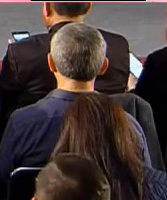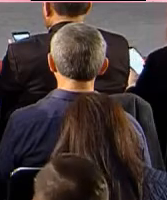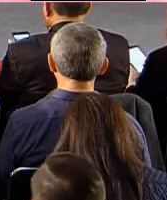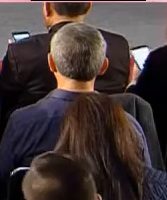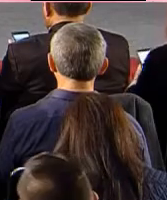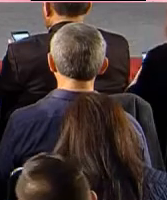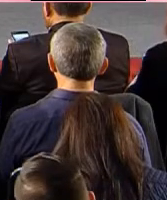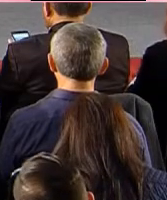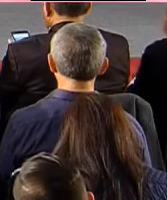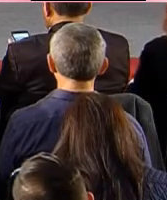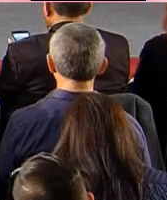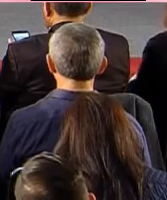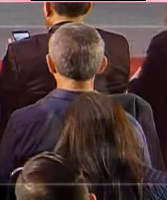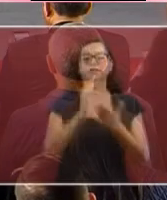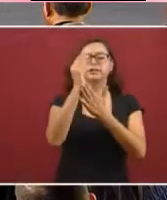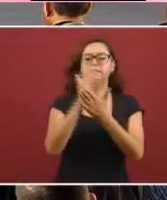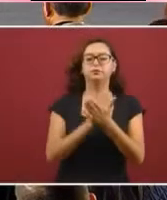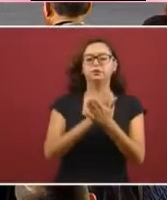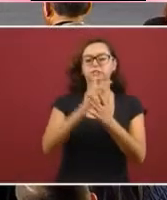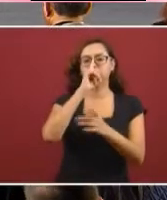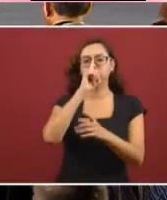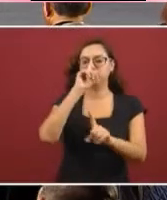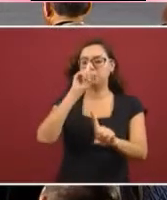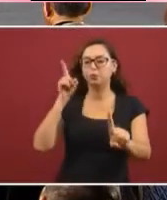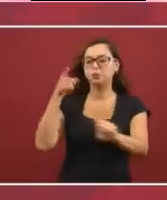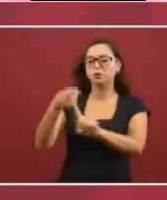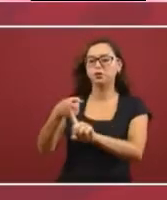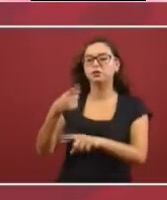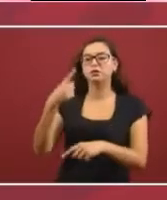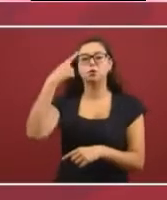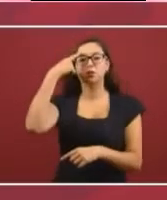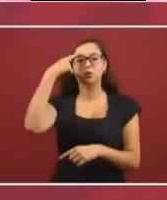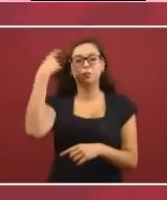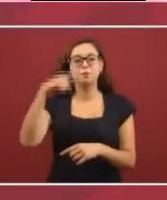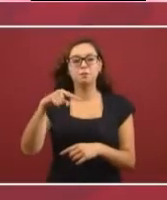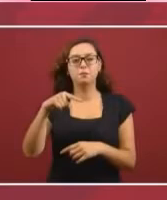be destined to strengthen